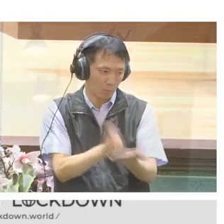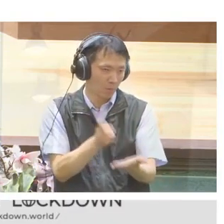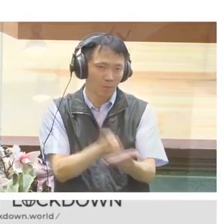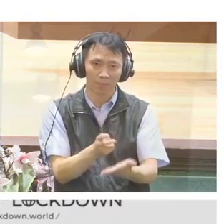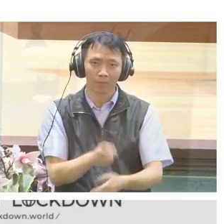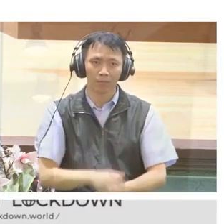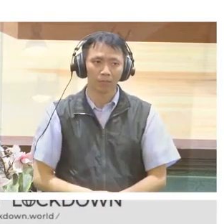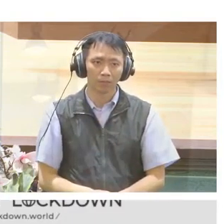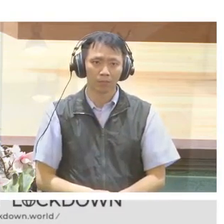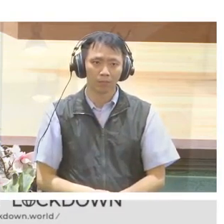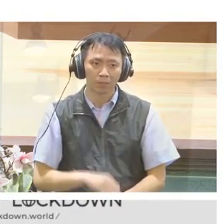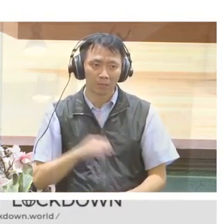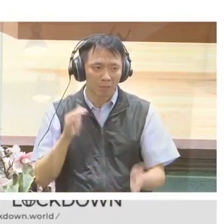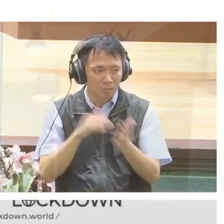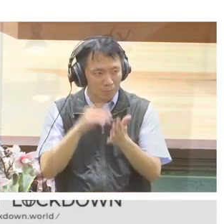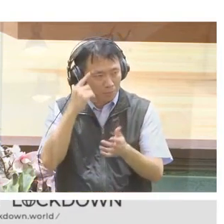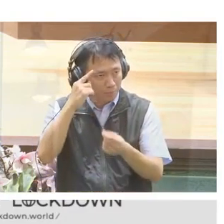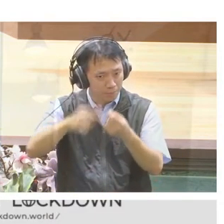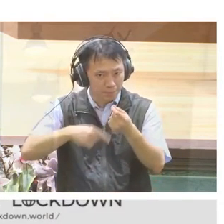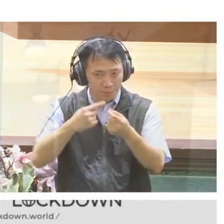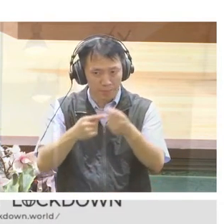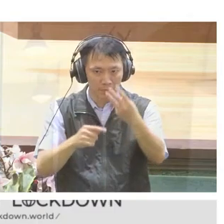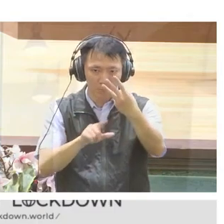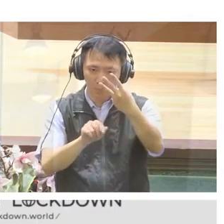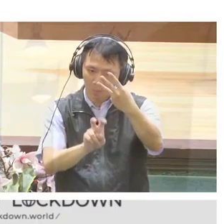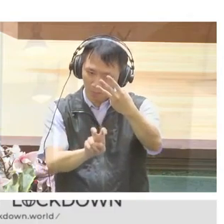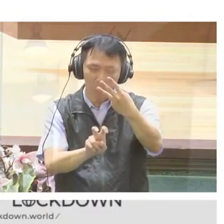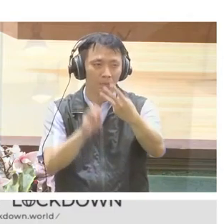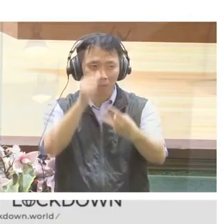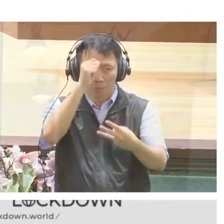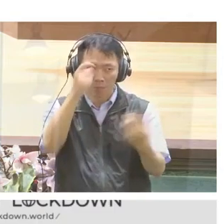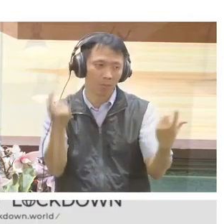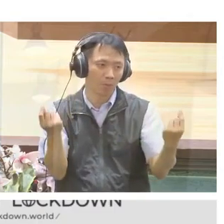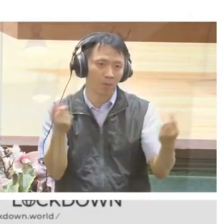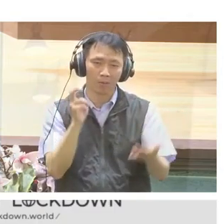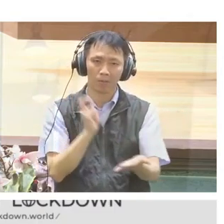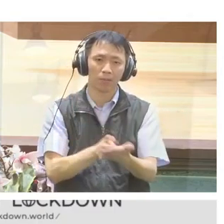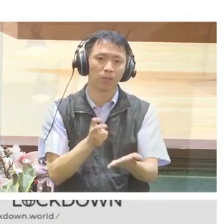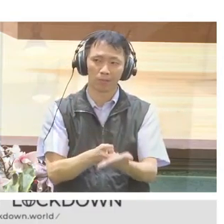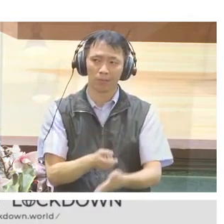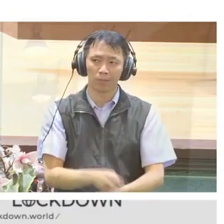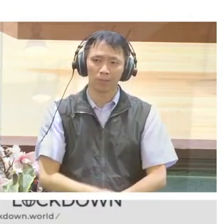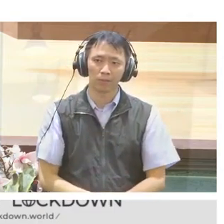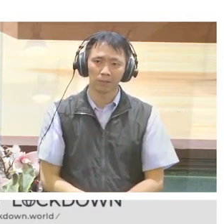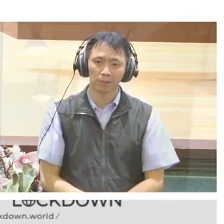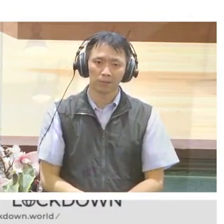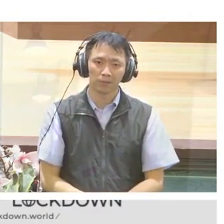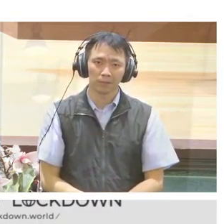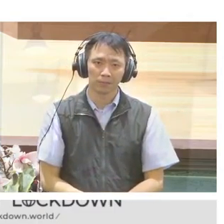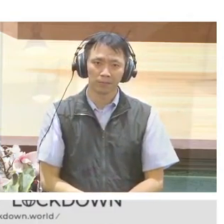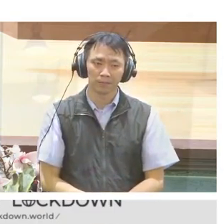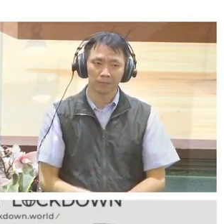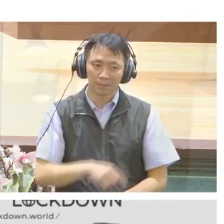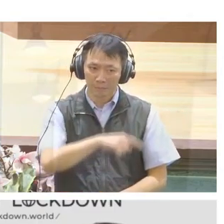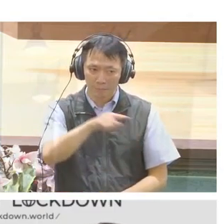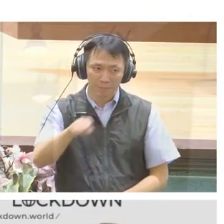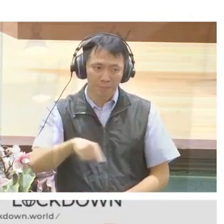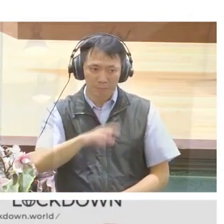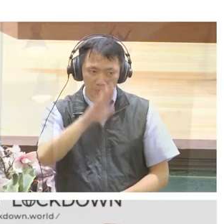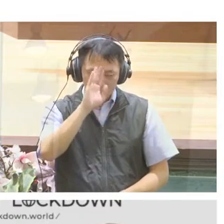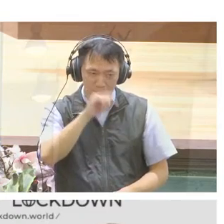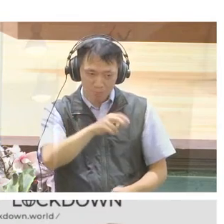said, same with India as well. So in terms of impacts, there's huge impacts from these things. And I just want to focus on